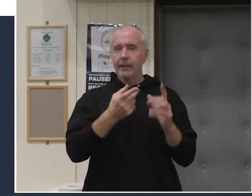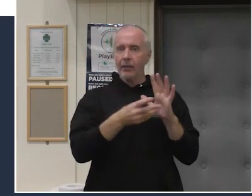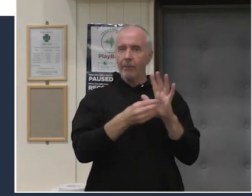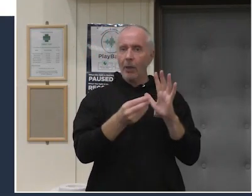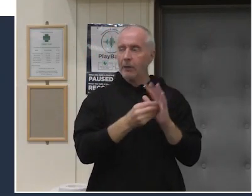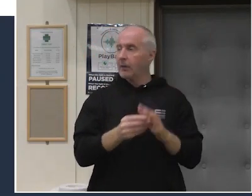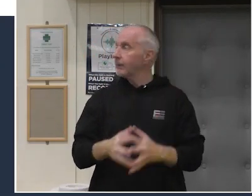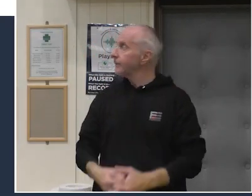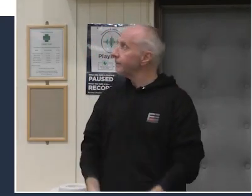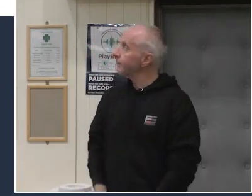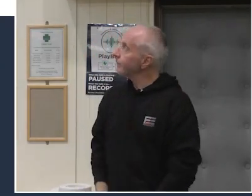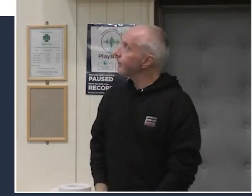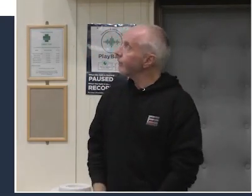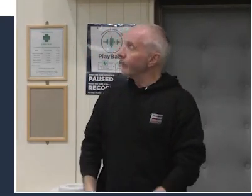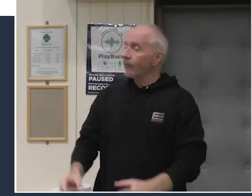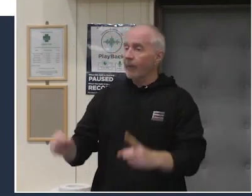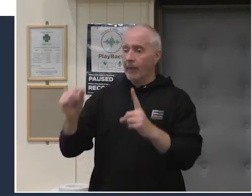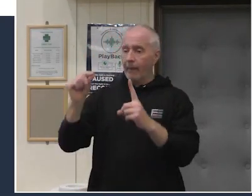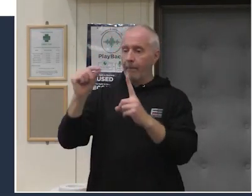P, or parity,